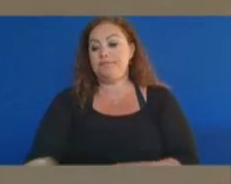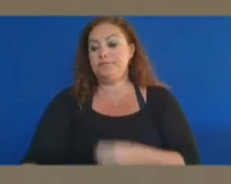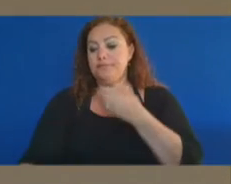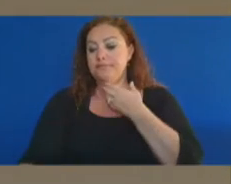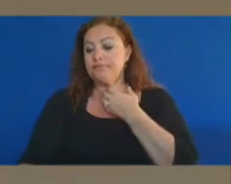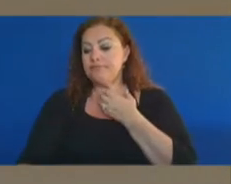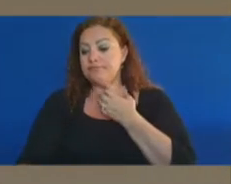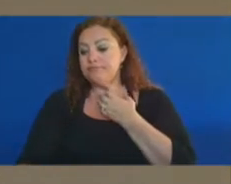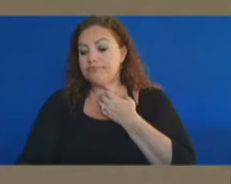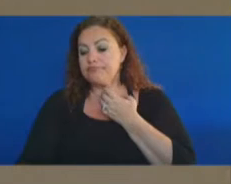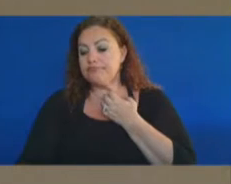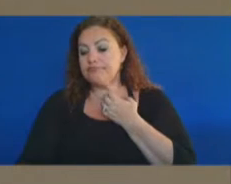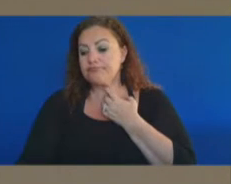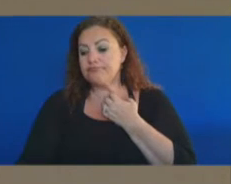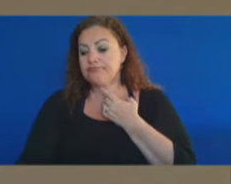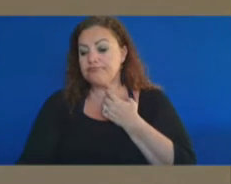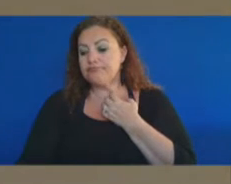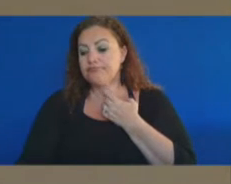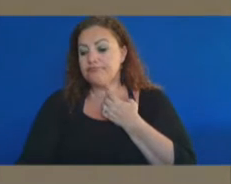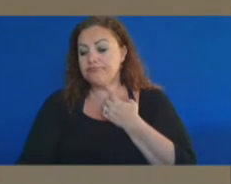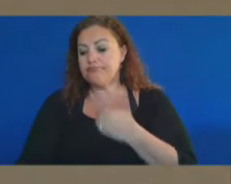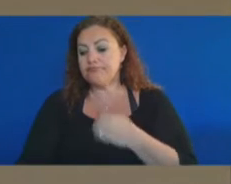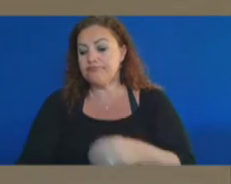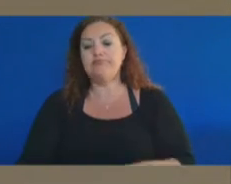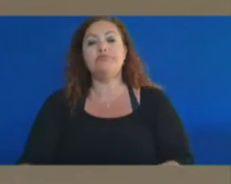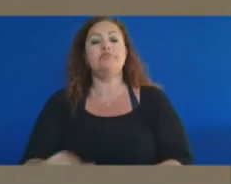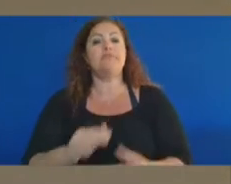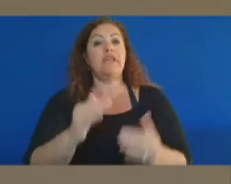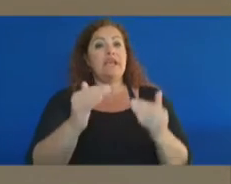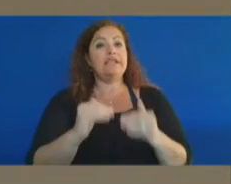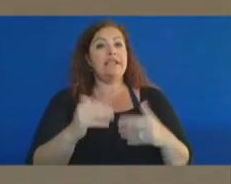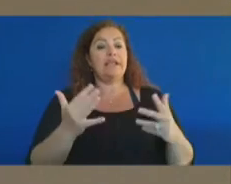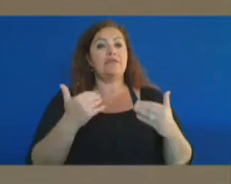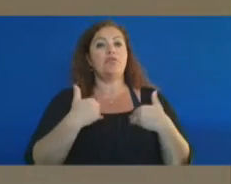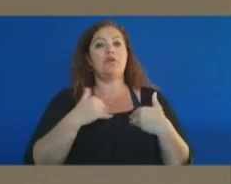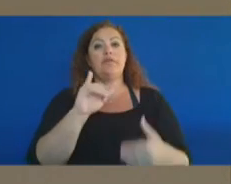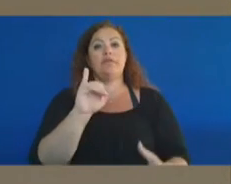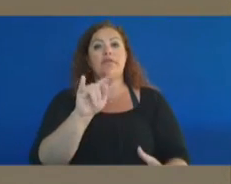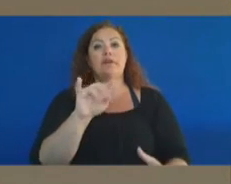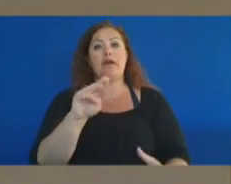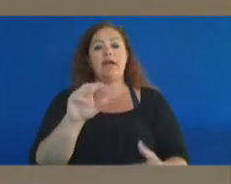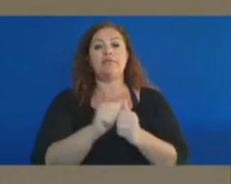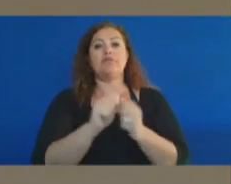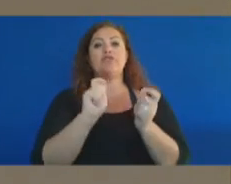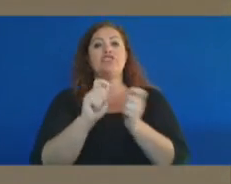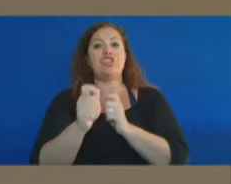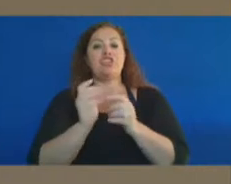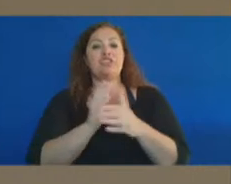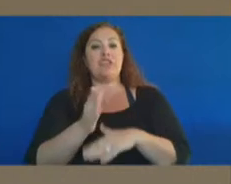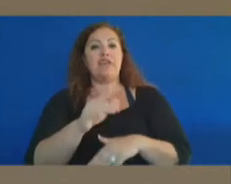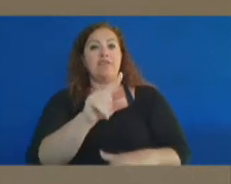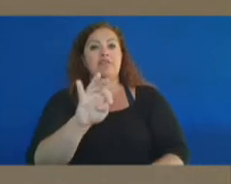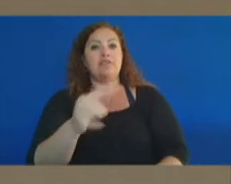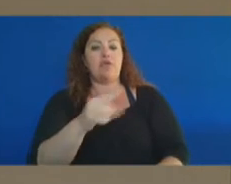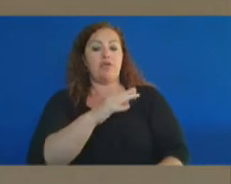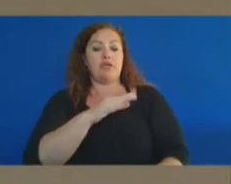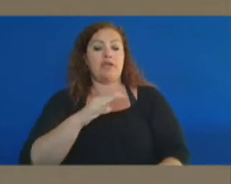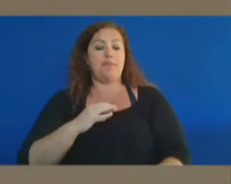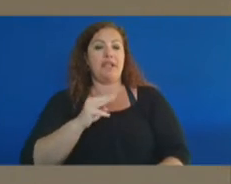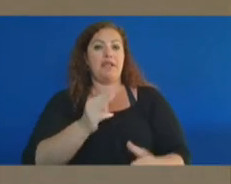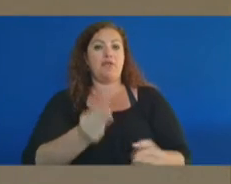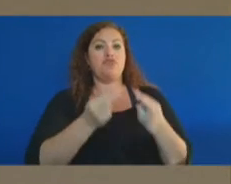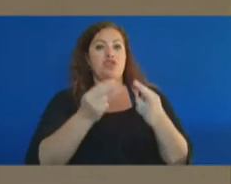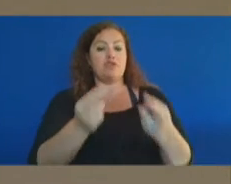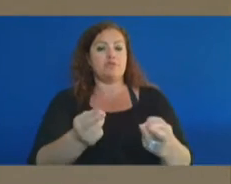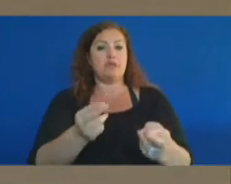item um is that there are items that are coming with changes after the zoning committee recommendation and I going